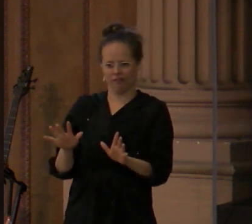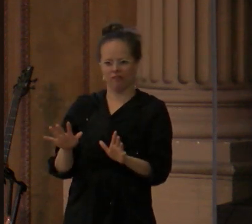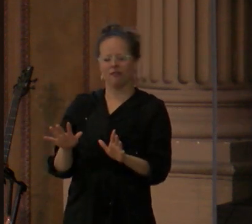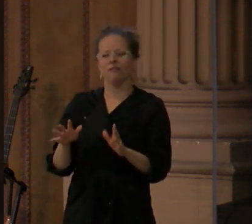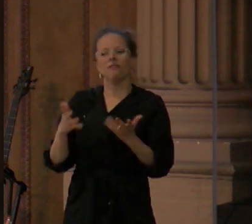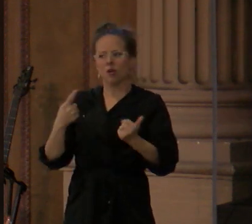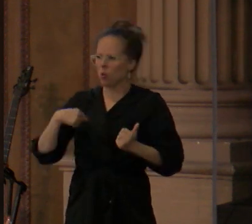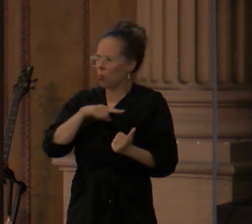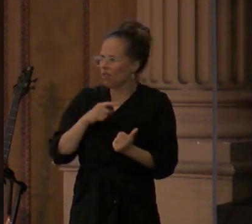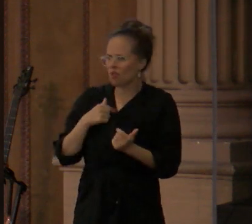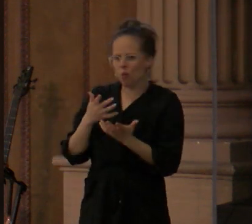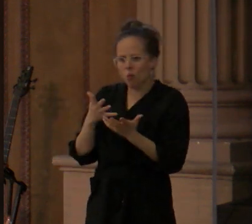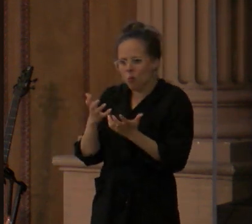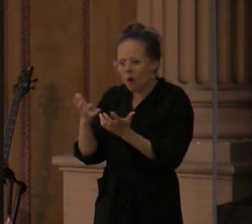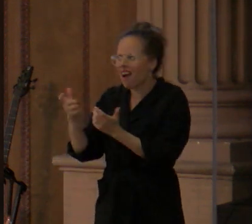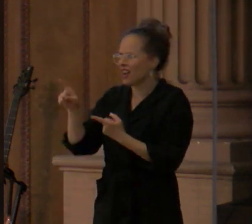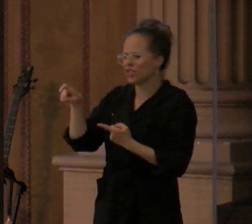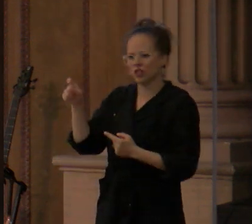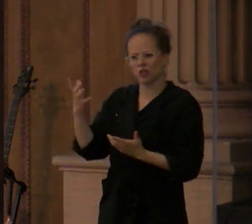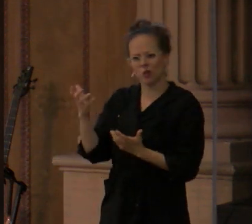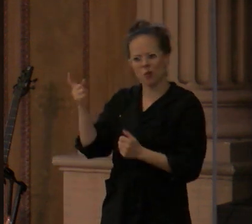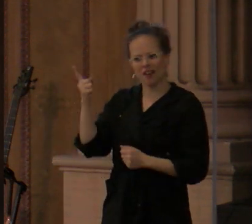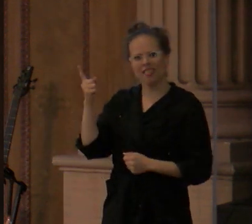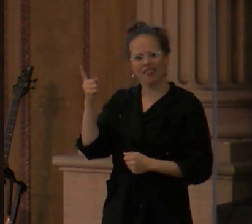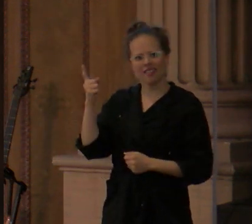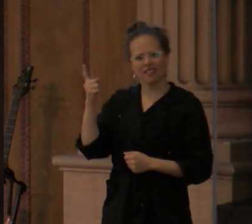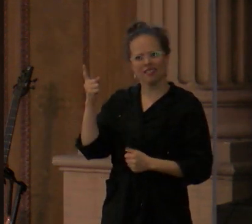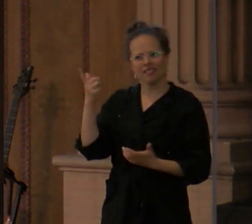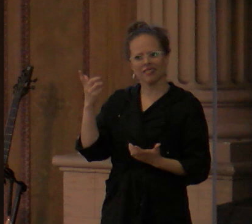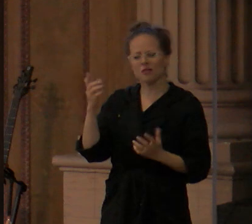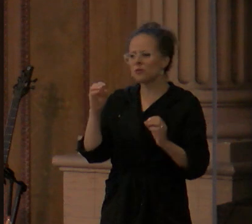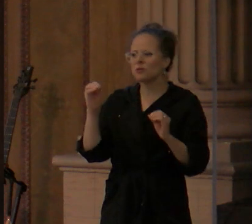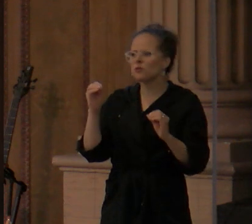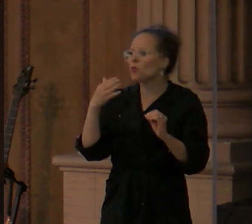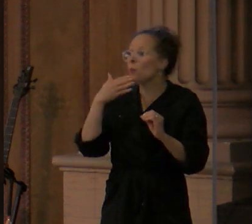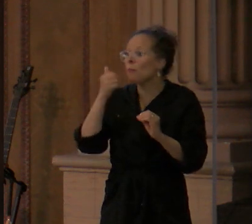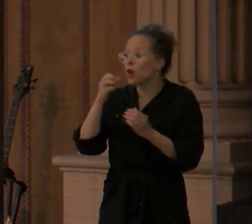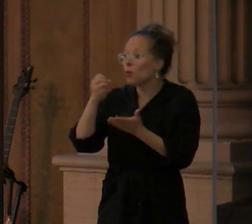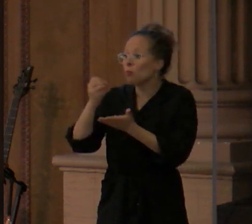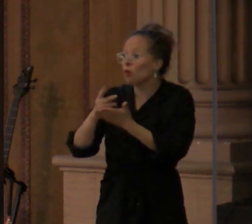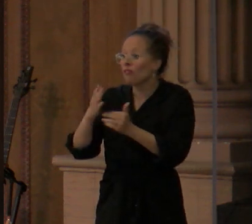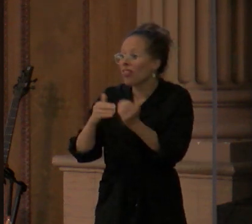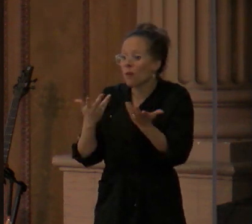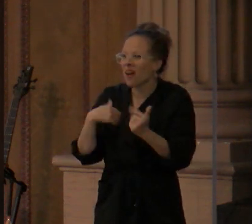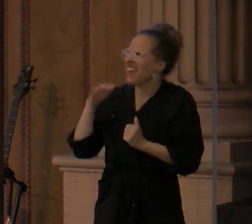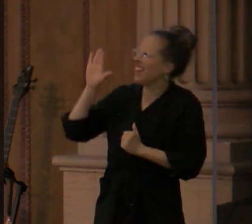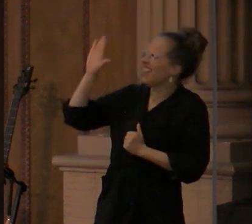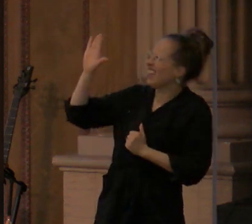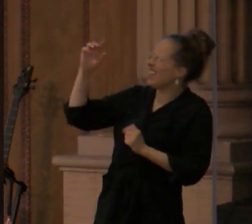And so we should want this. And there's no greater approval than the approval of God.